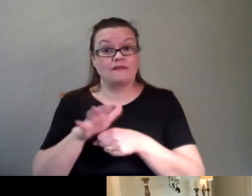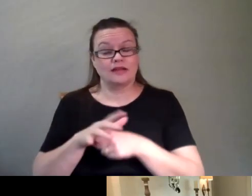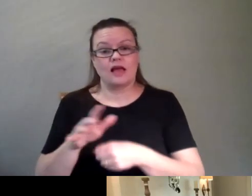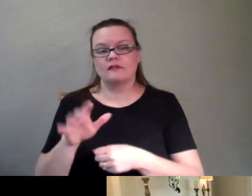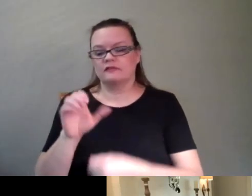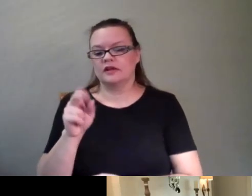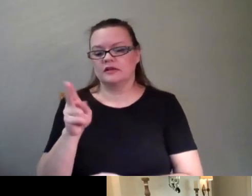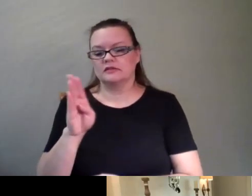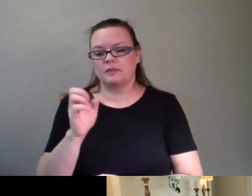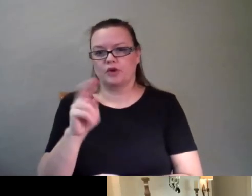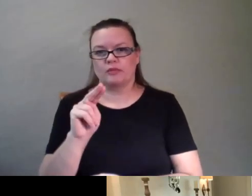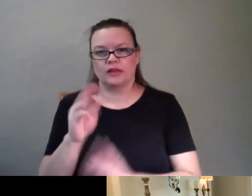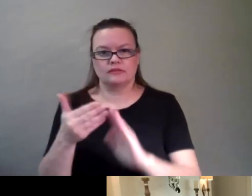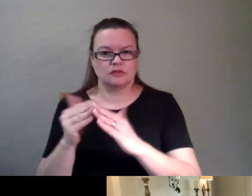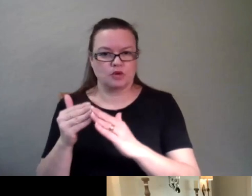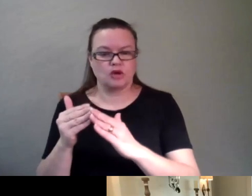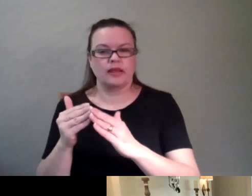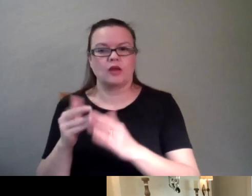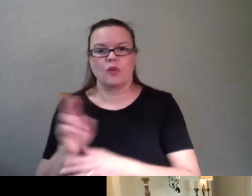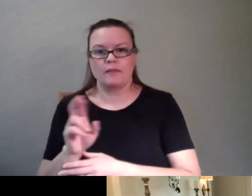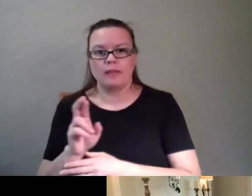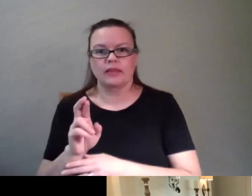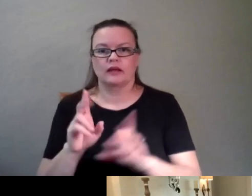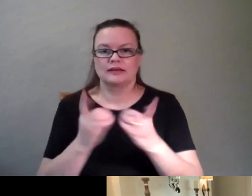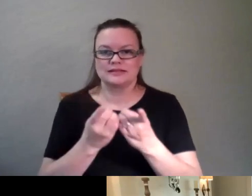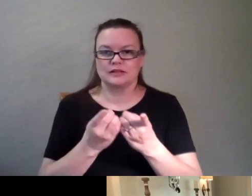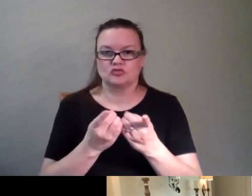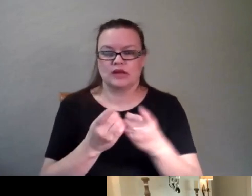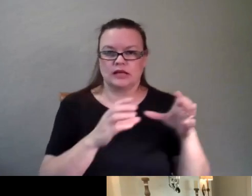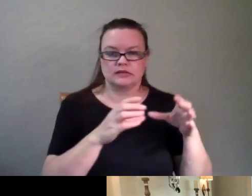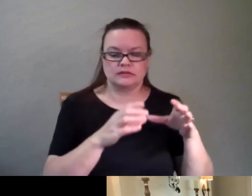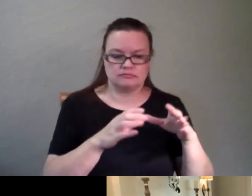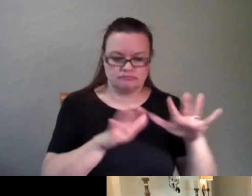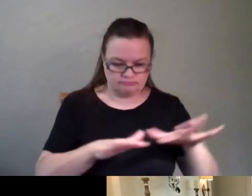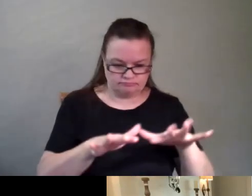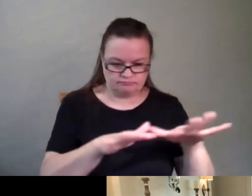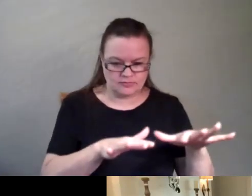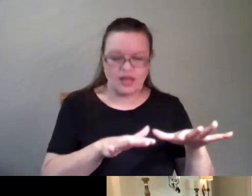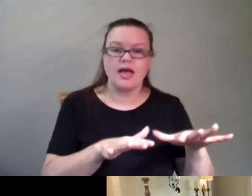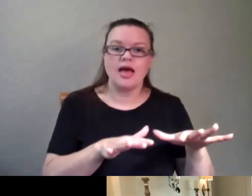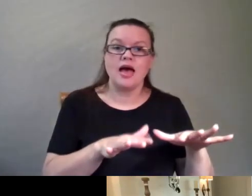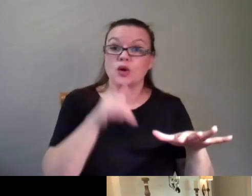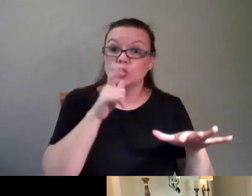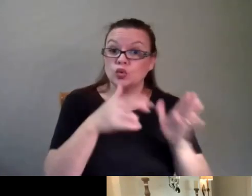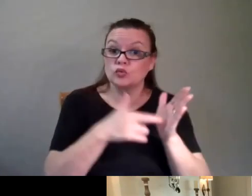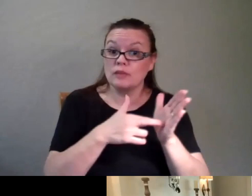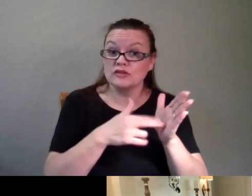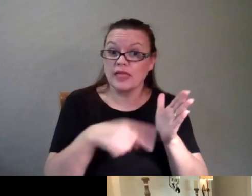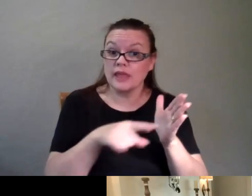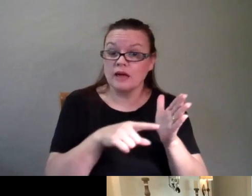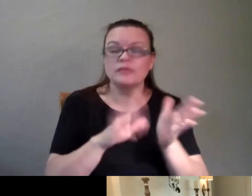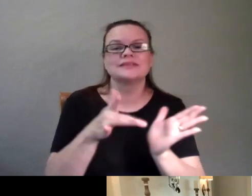Republican districts that were represented by more centrist Republicans who had